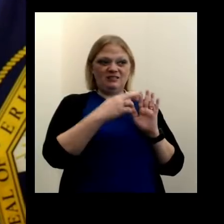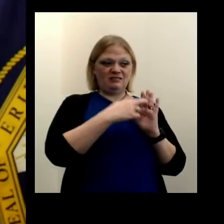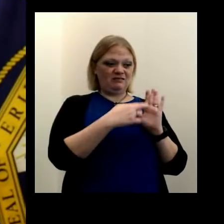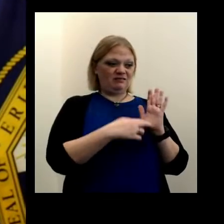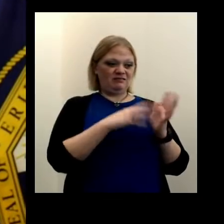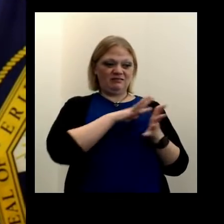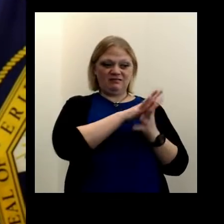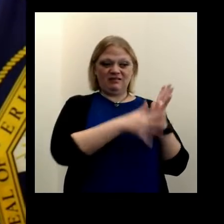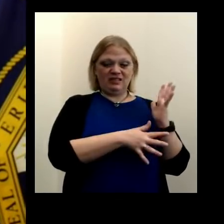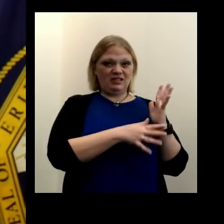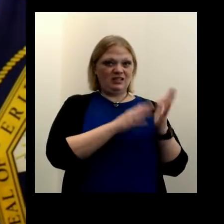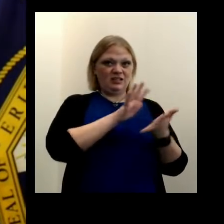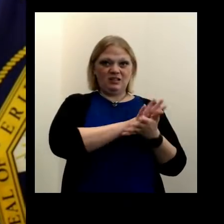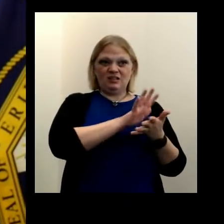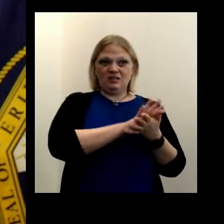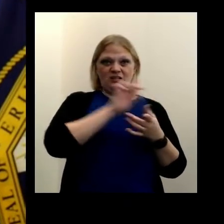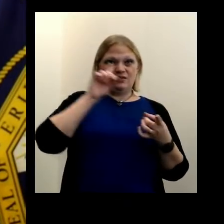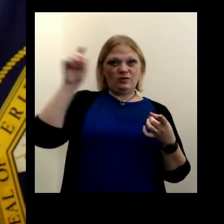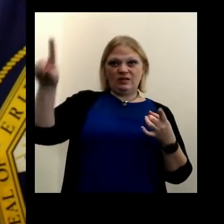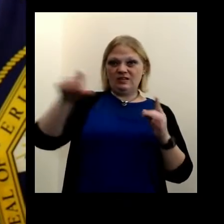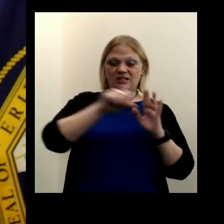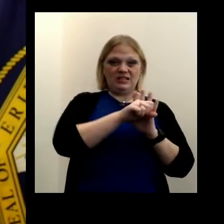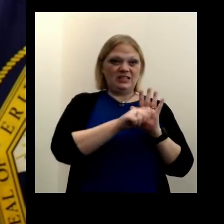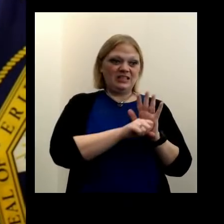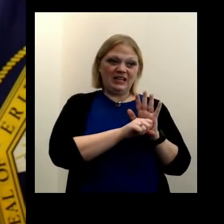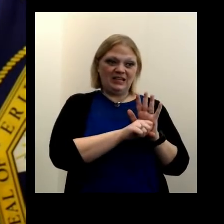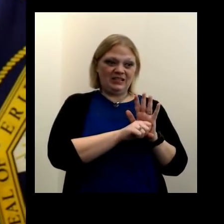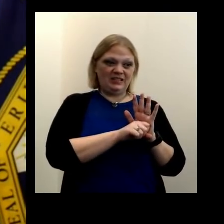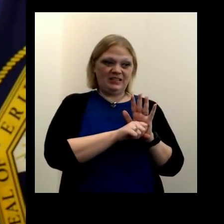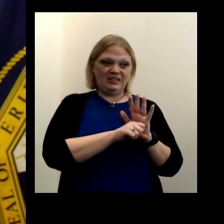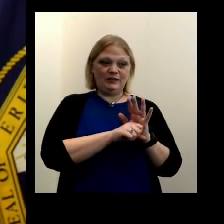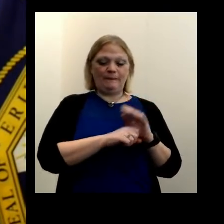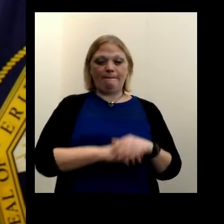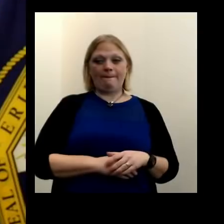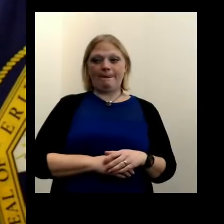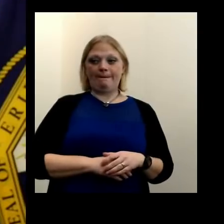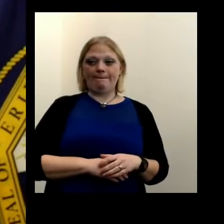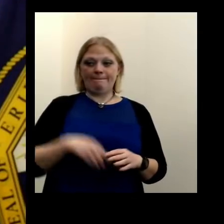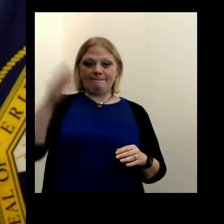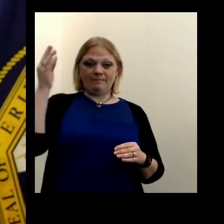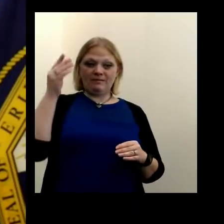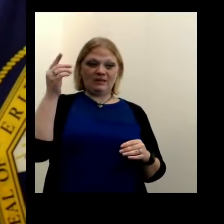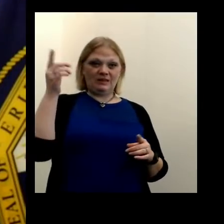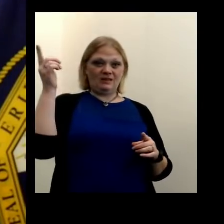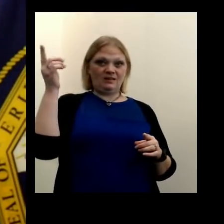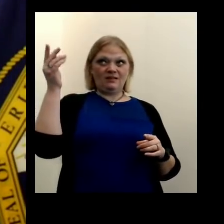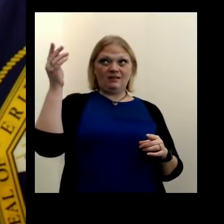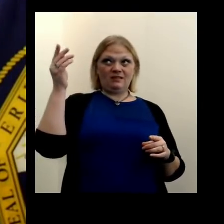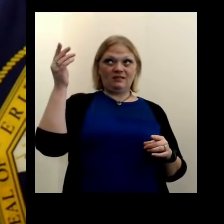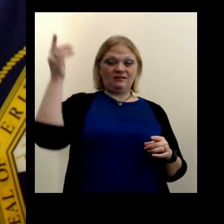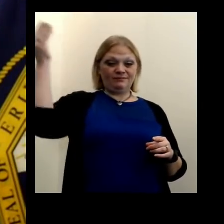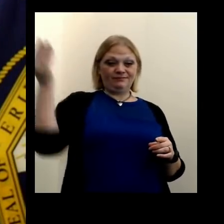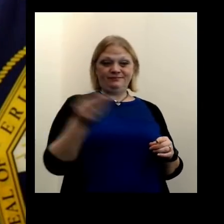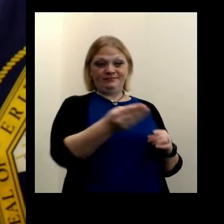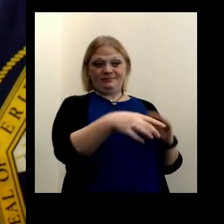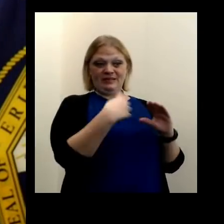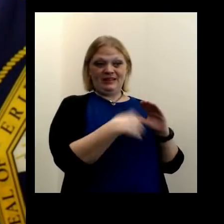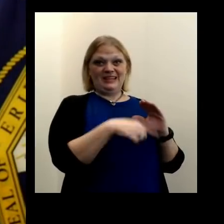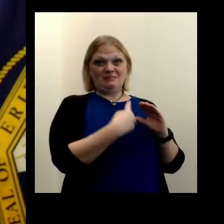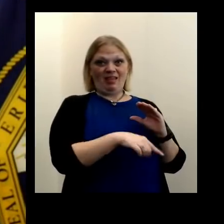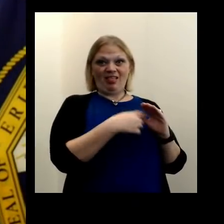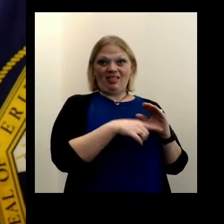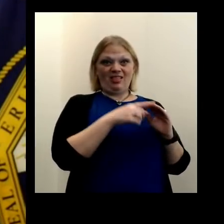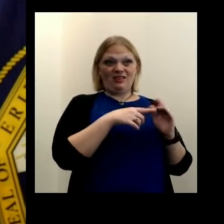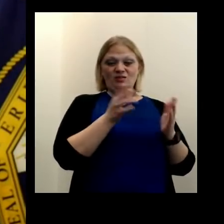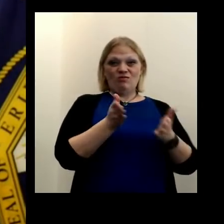the schools would really have to ask the state, and they were given email addresses to ask those type